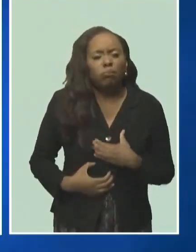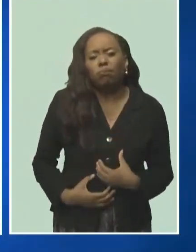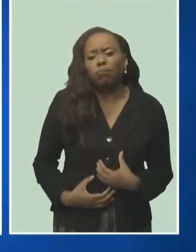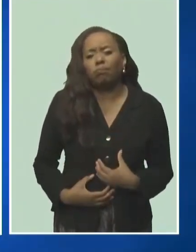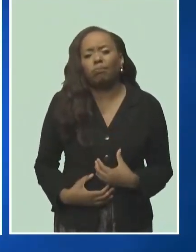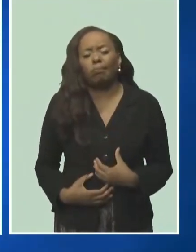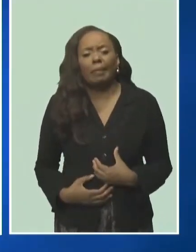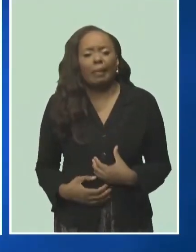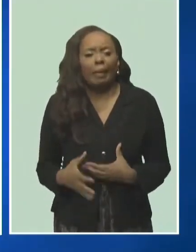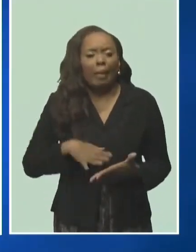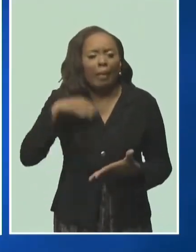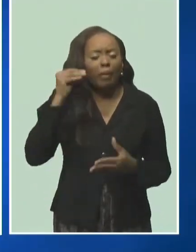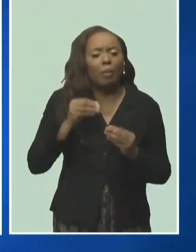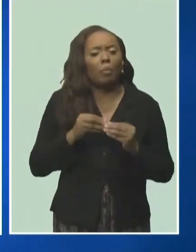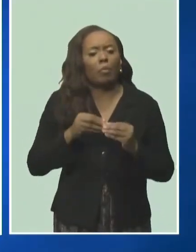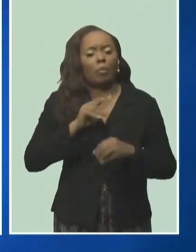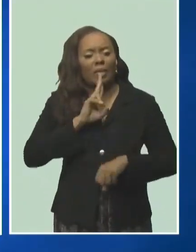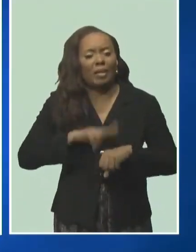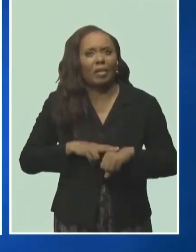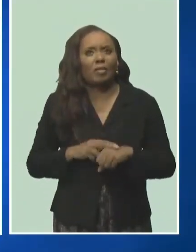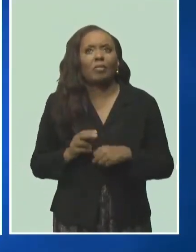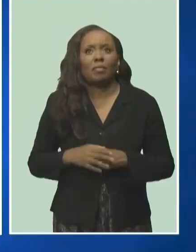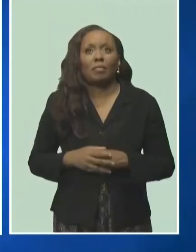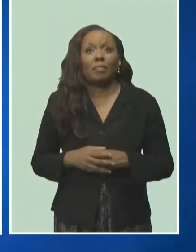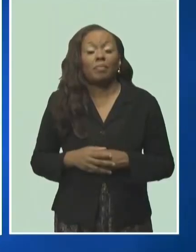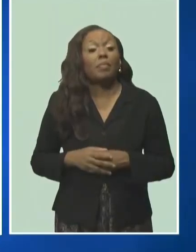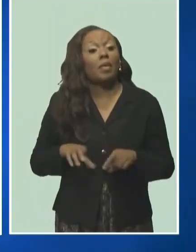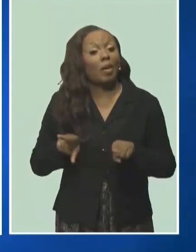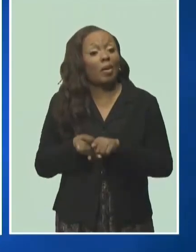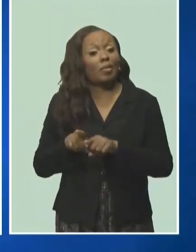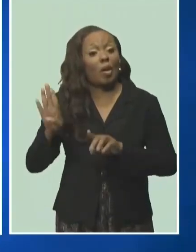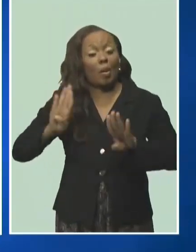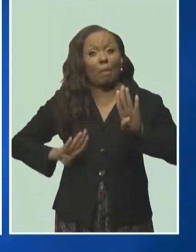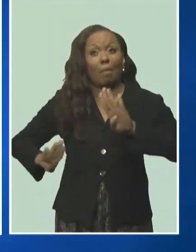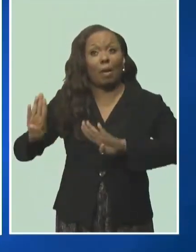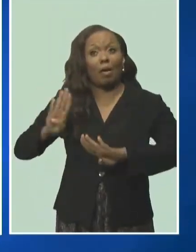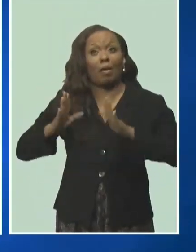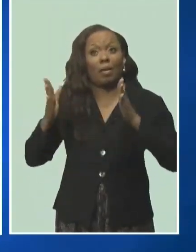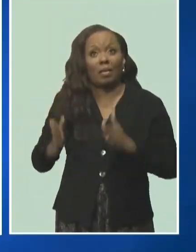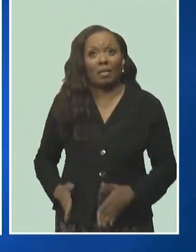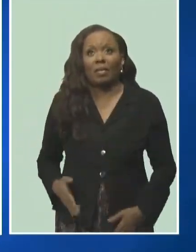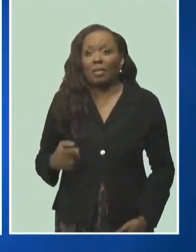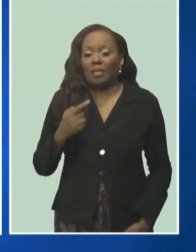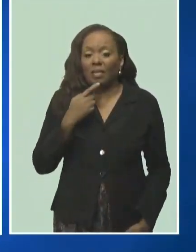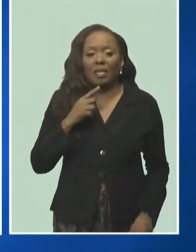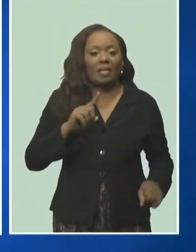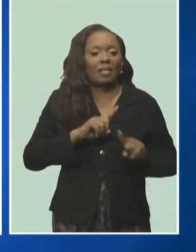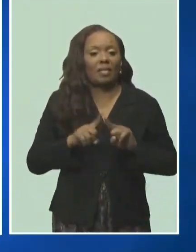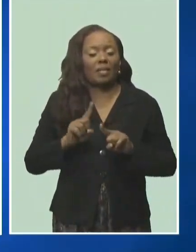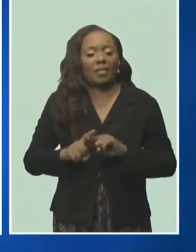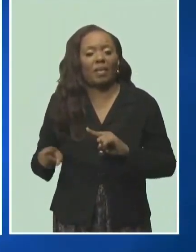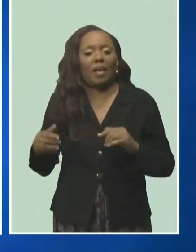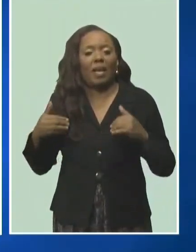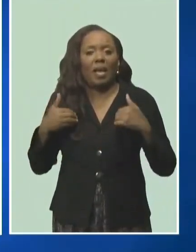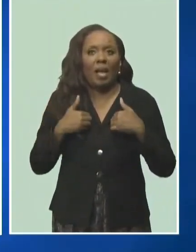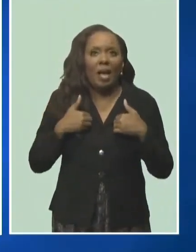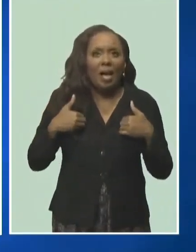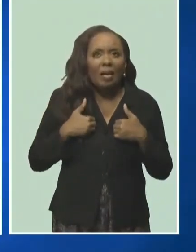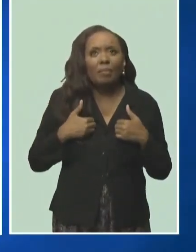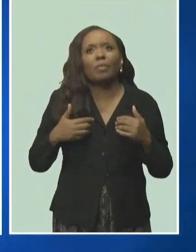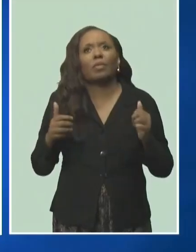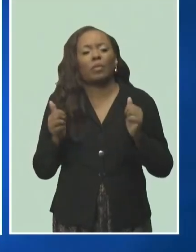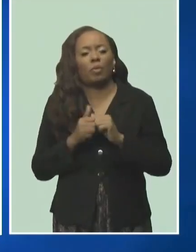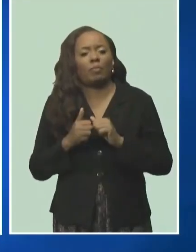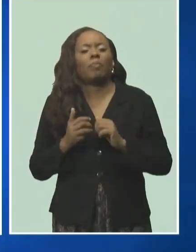learn more about it. Mr. Hurd, who's also a biologist, says crossbreeding the existing animal stock in Barbados with imported